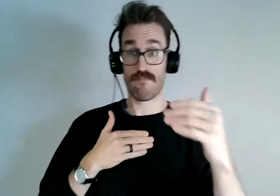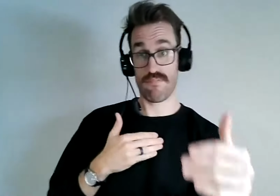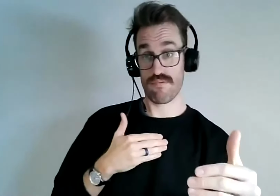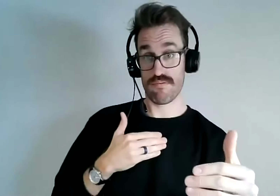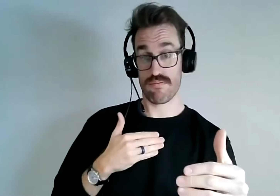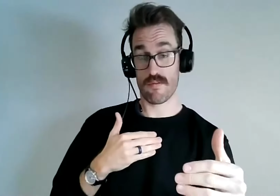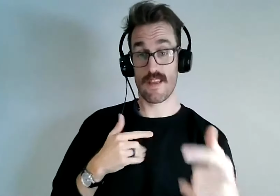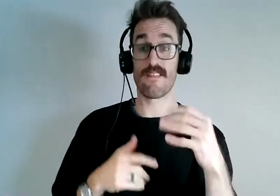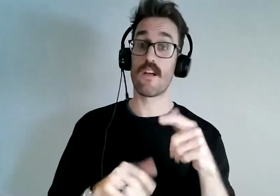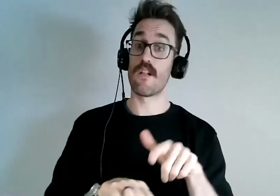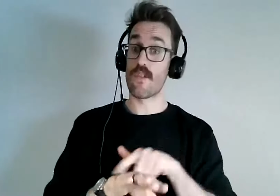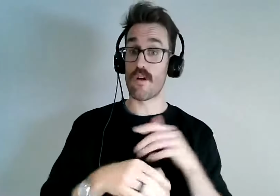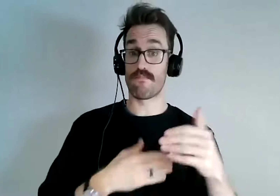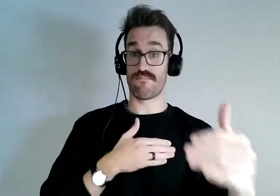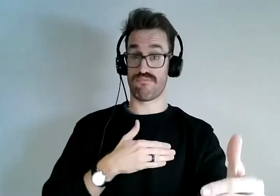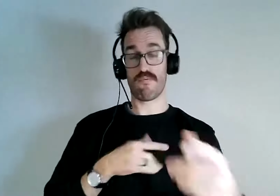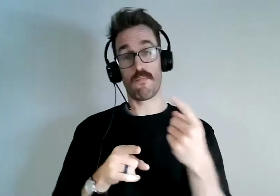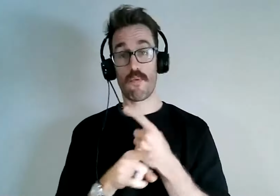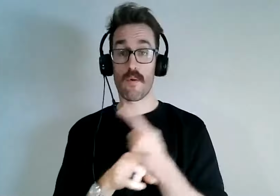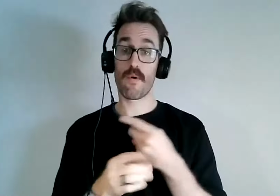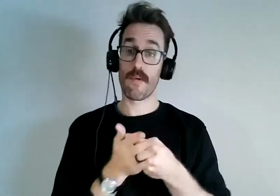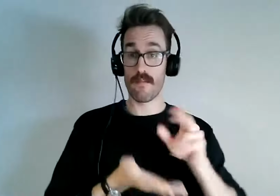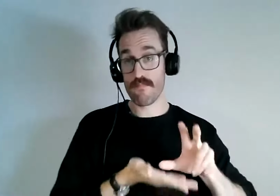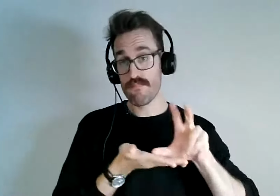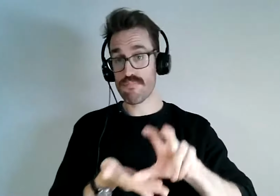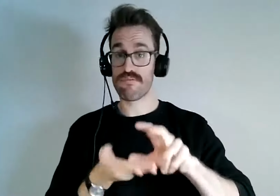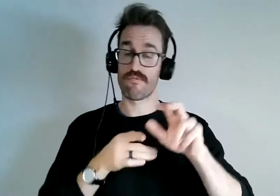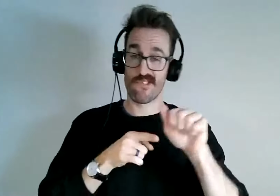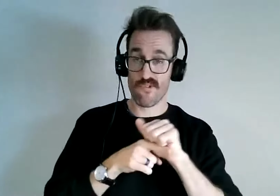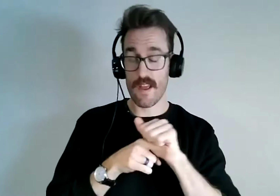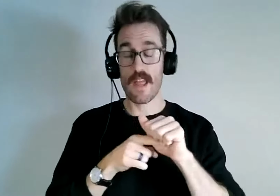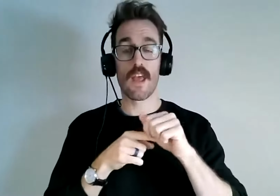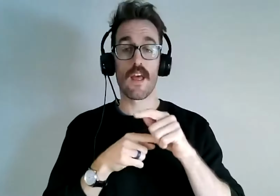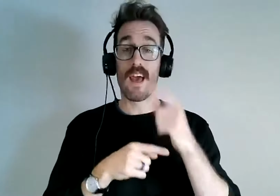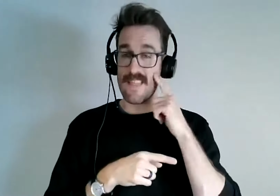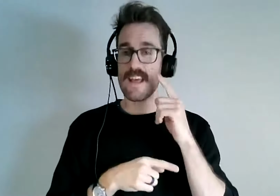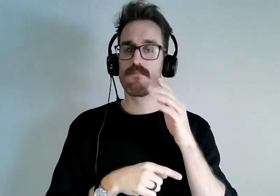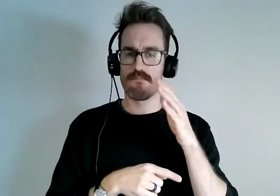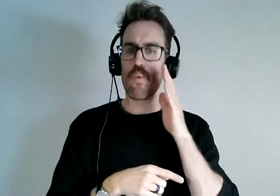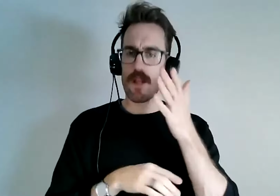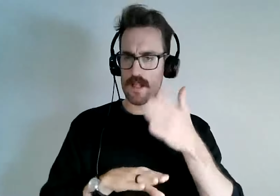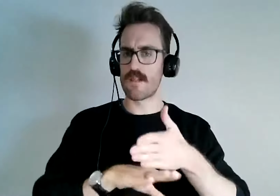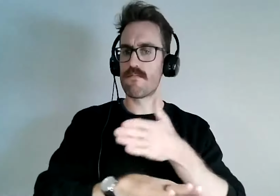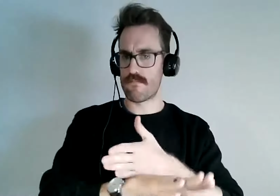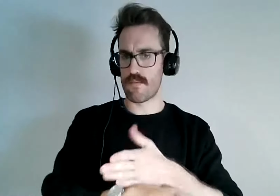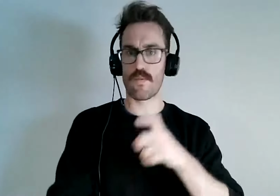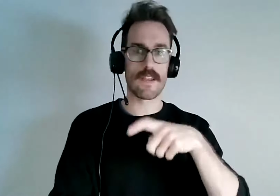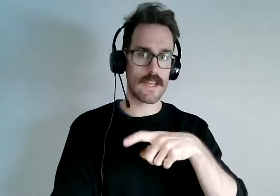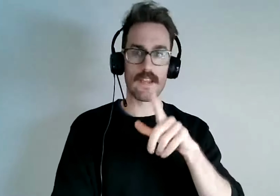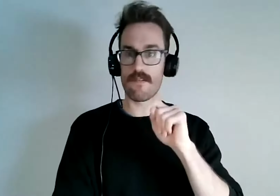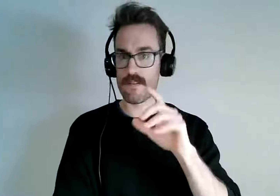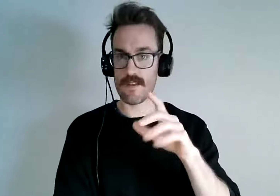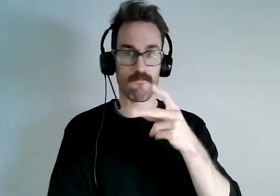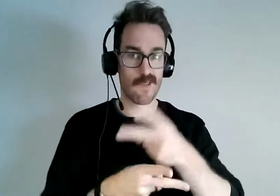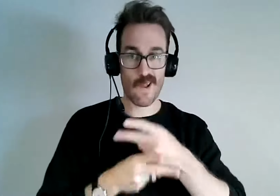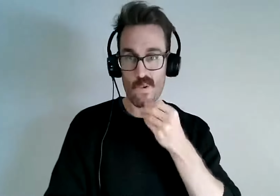and investment and having some national standards, I think things will get better. And we do need long-term care homes